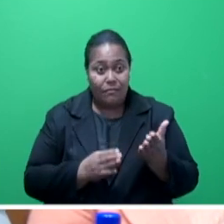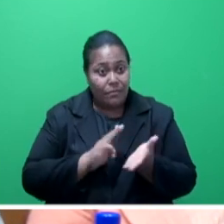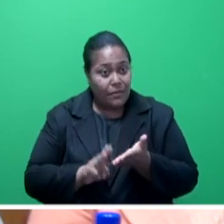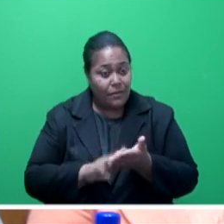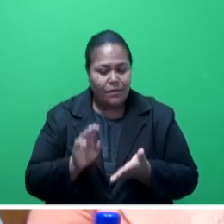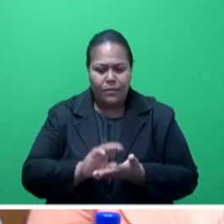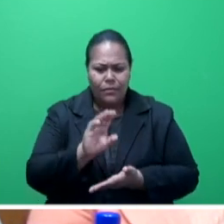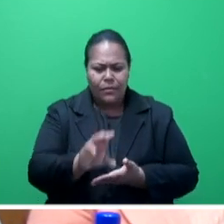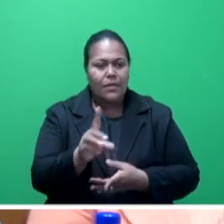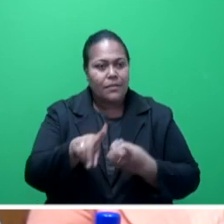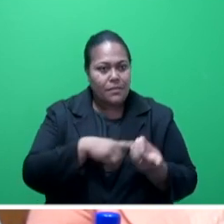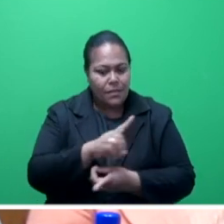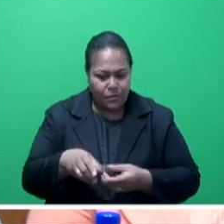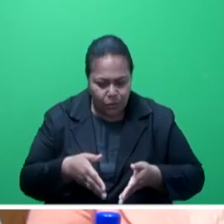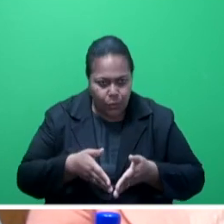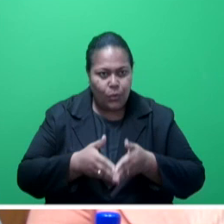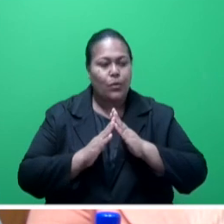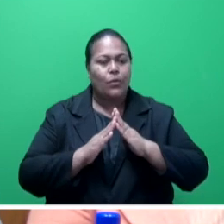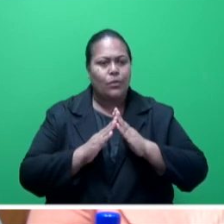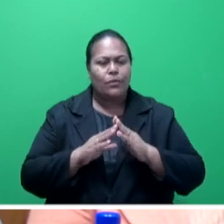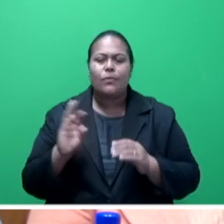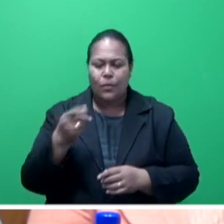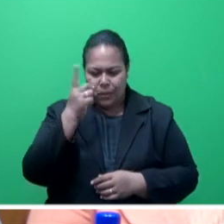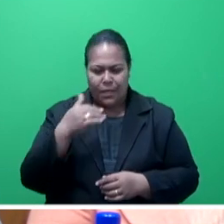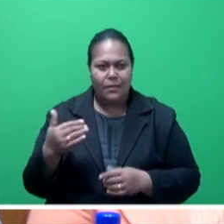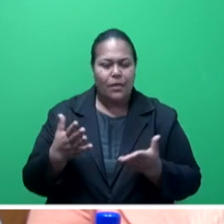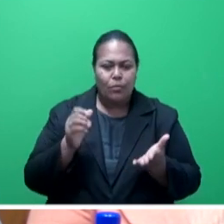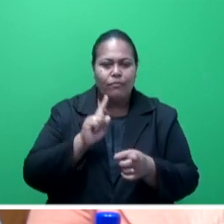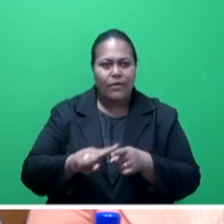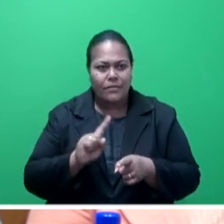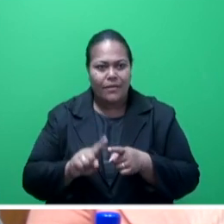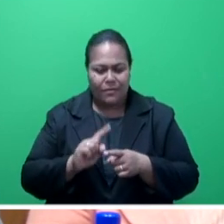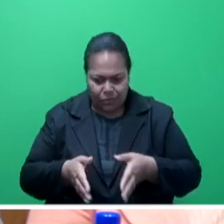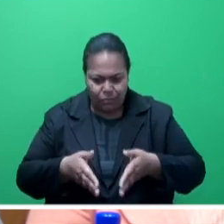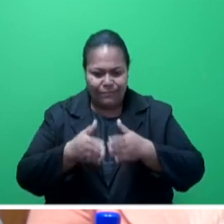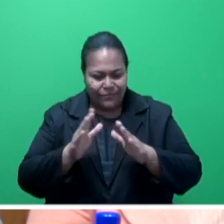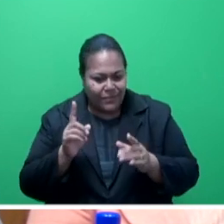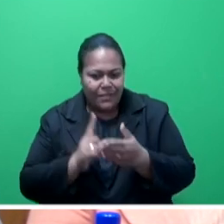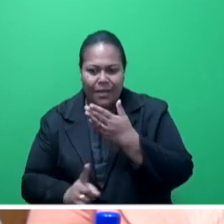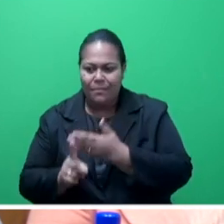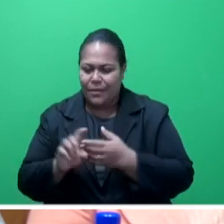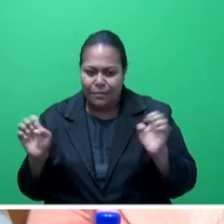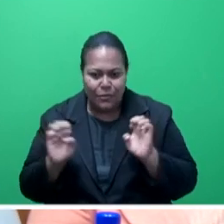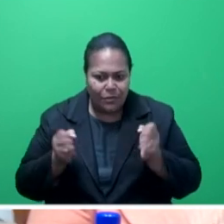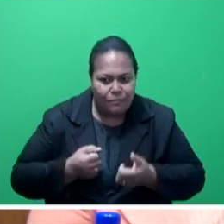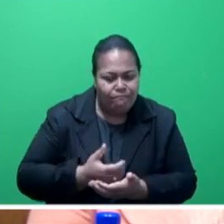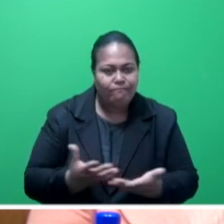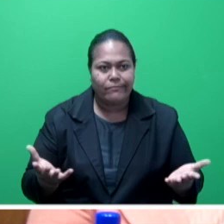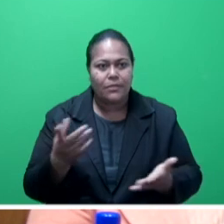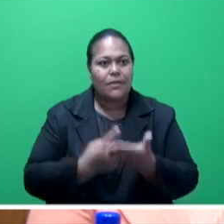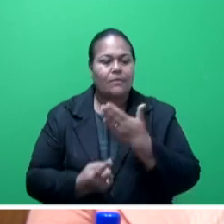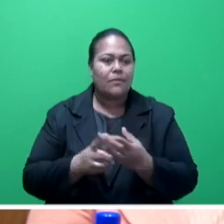recovery infrastructure system to reduce disruptions, recover as quickly as possible, and ensure business continuity in the event of a